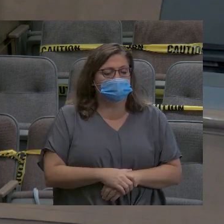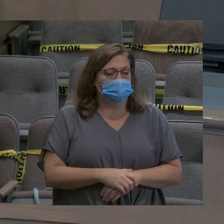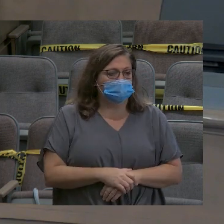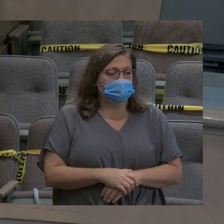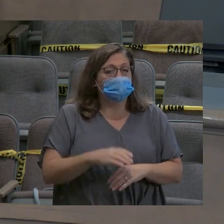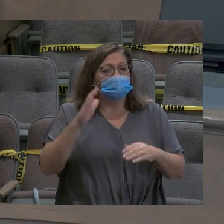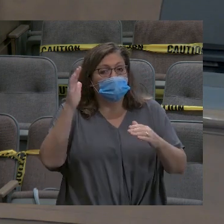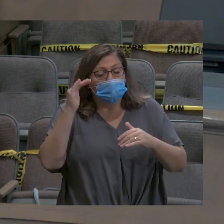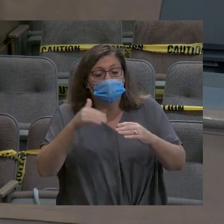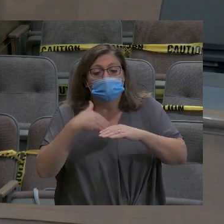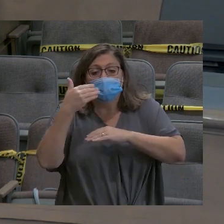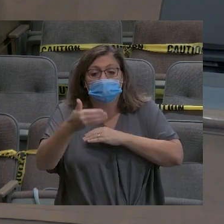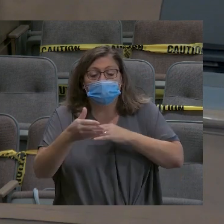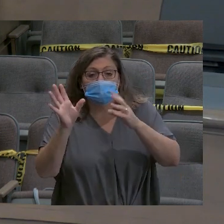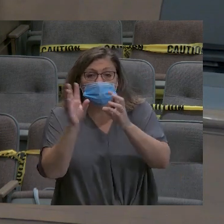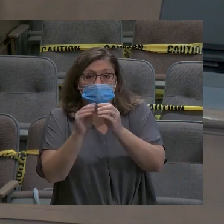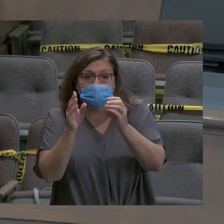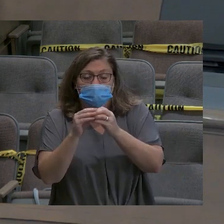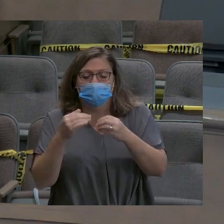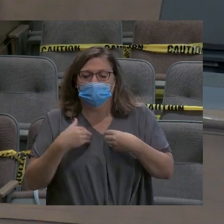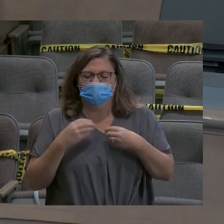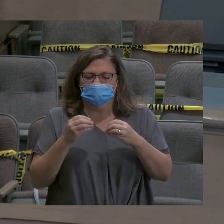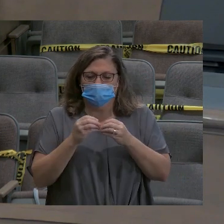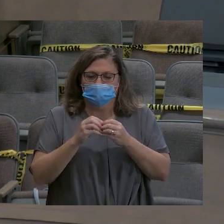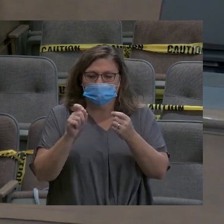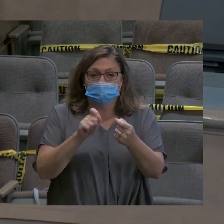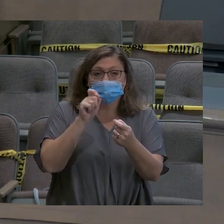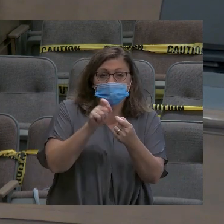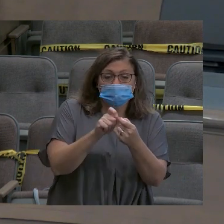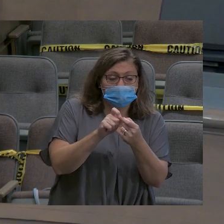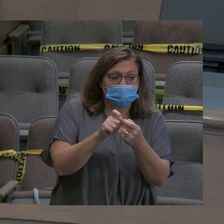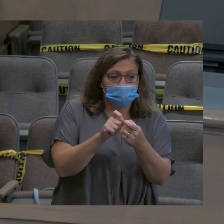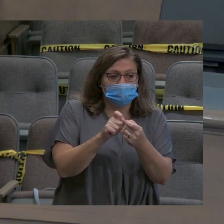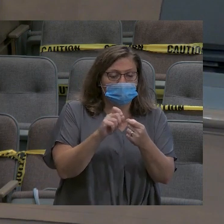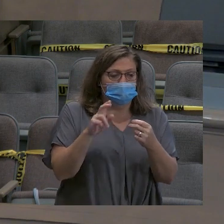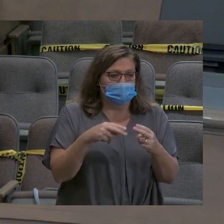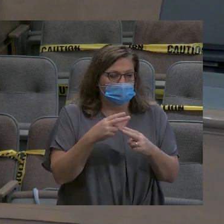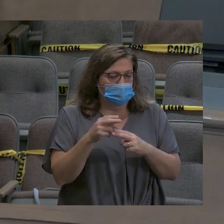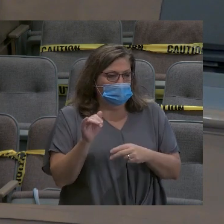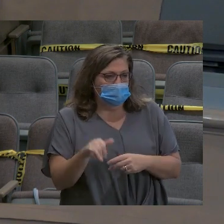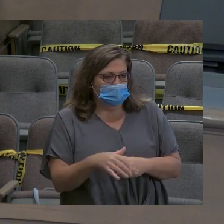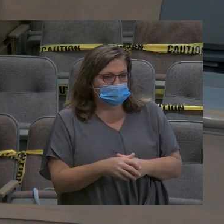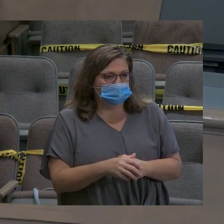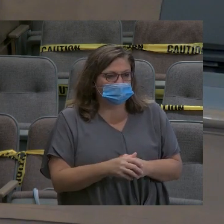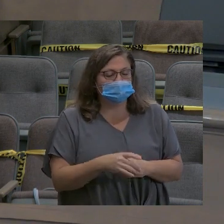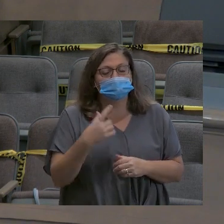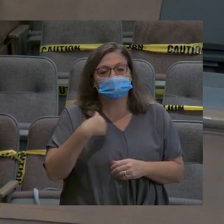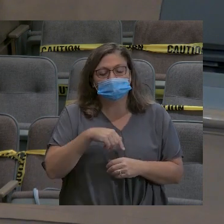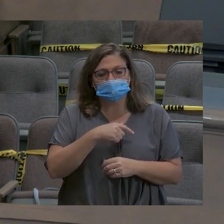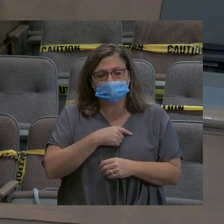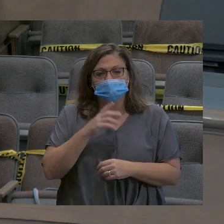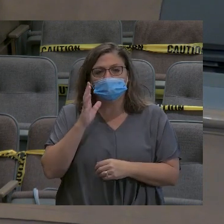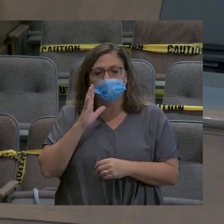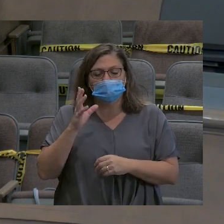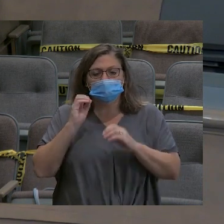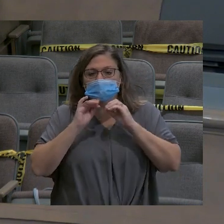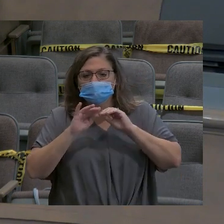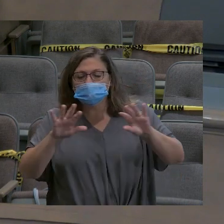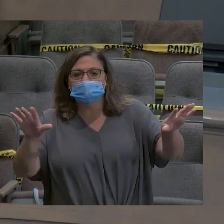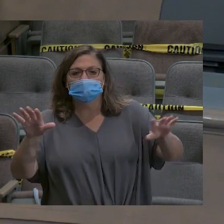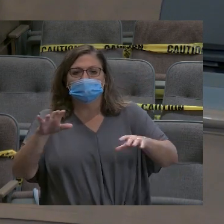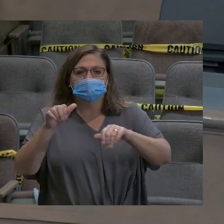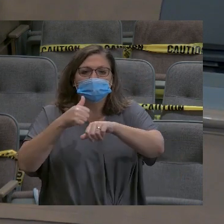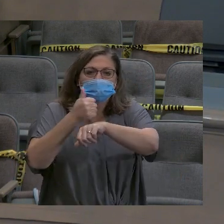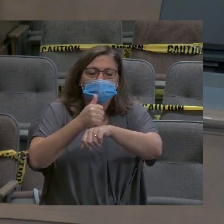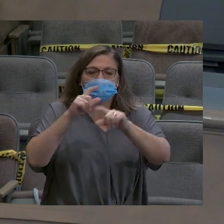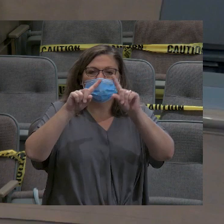we'll have a more specific example of this, and I've talked about it before. We're about to deploy antibody testing. That